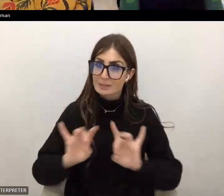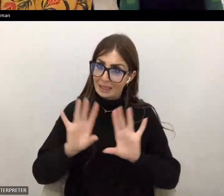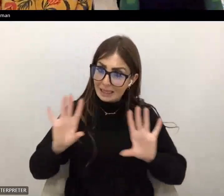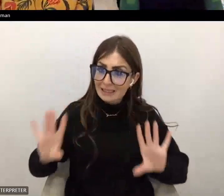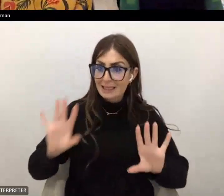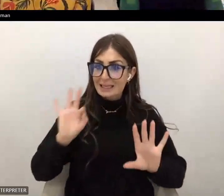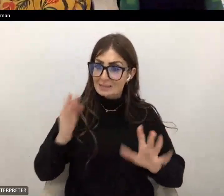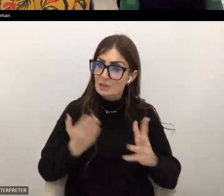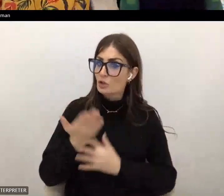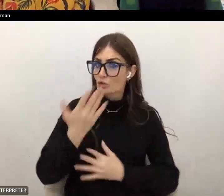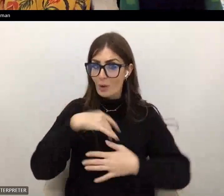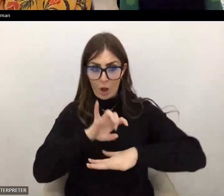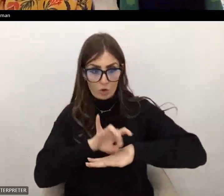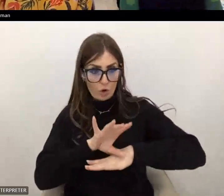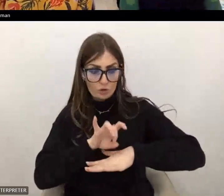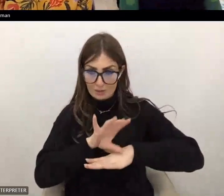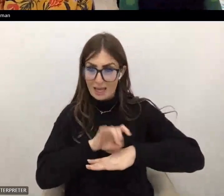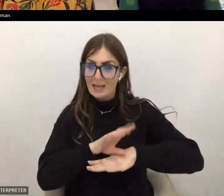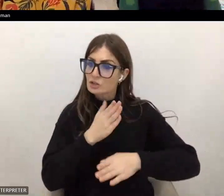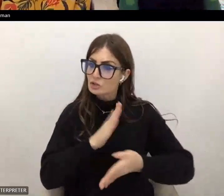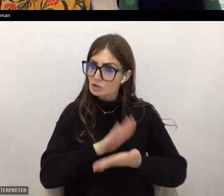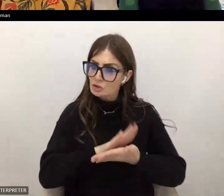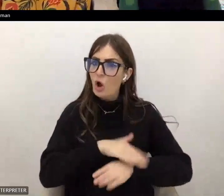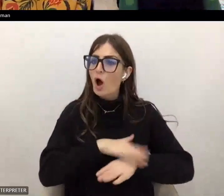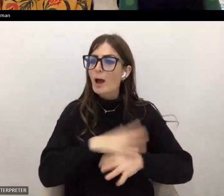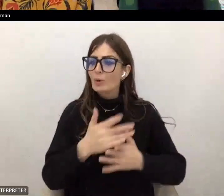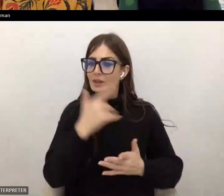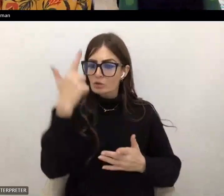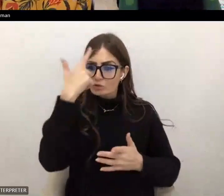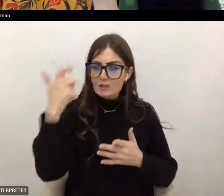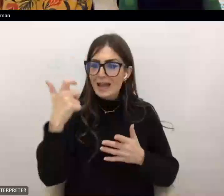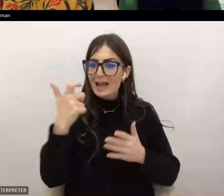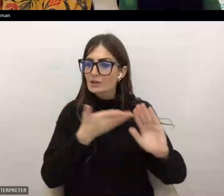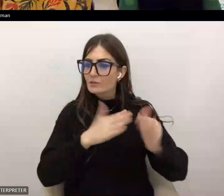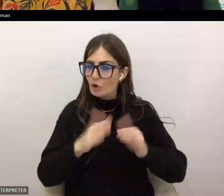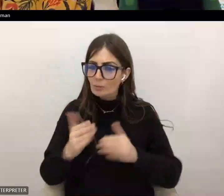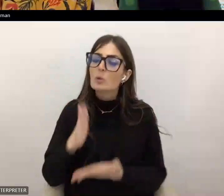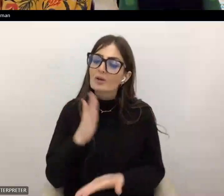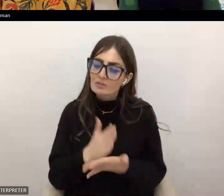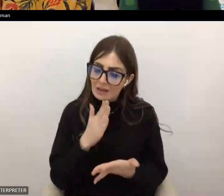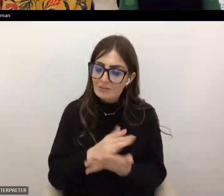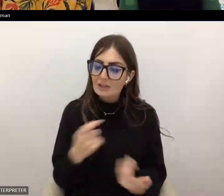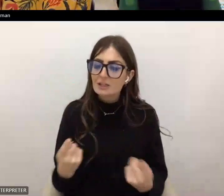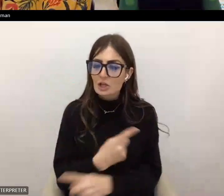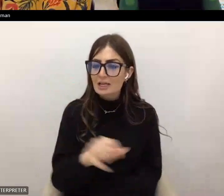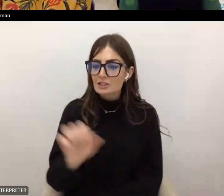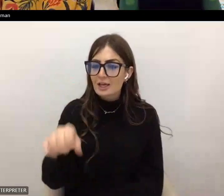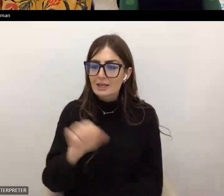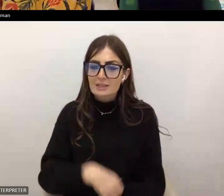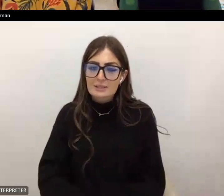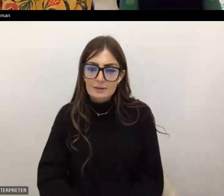our consultation period with creative communities, and we've definitely addressed that.